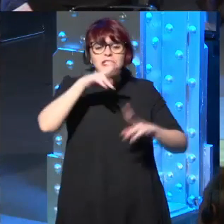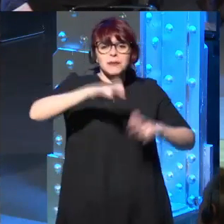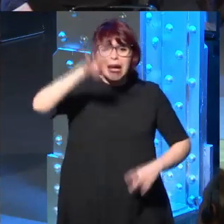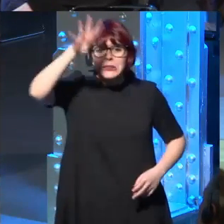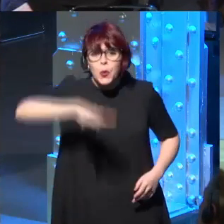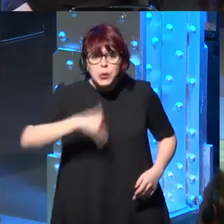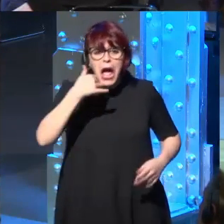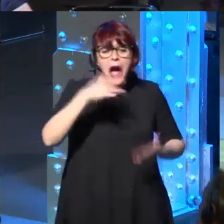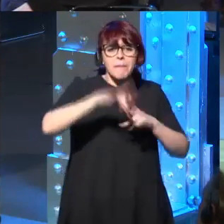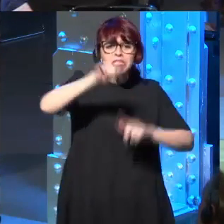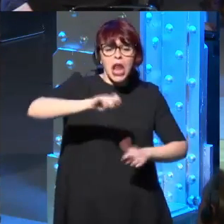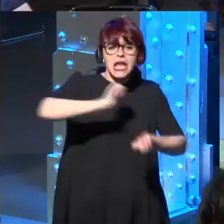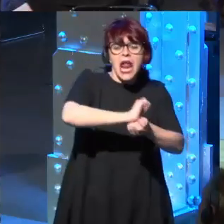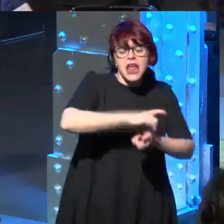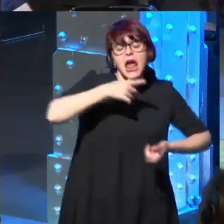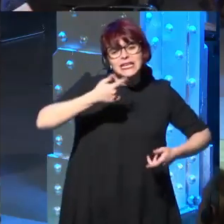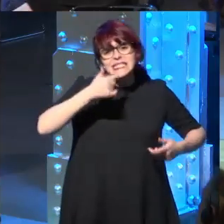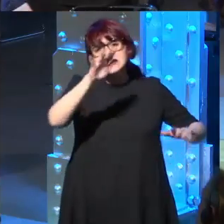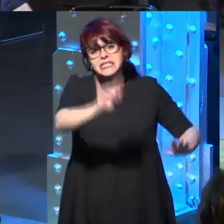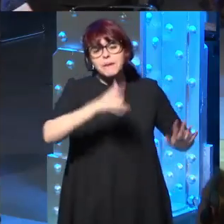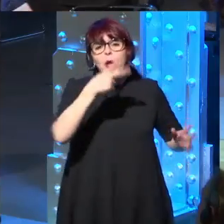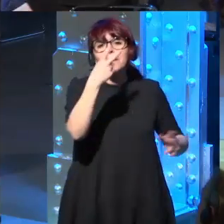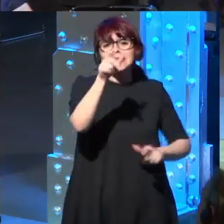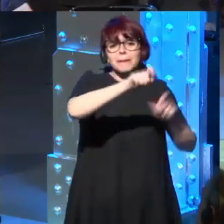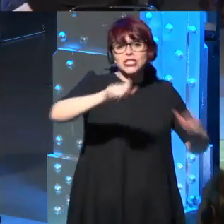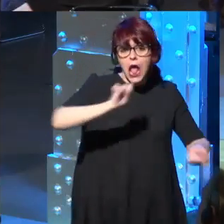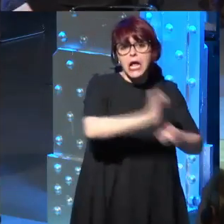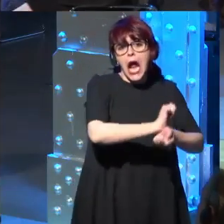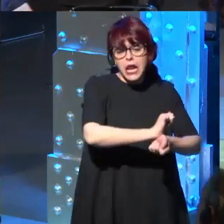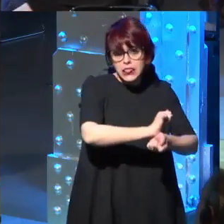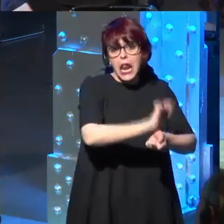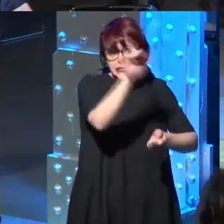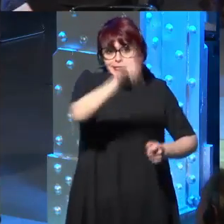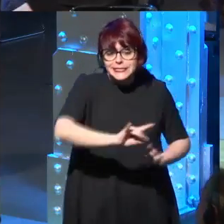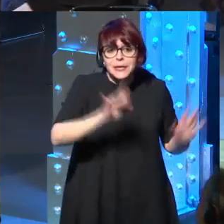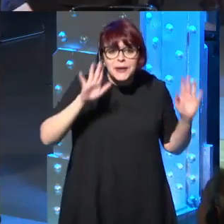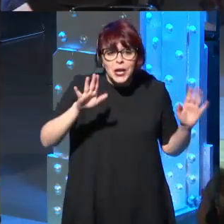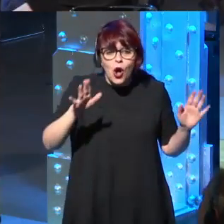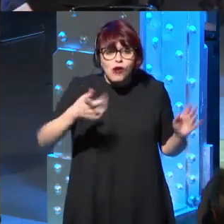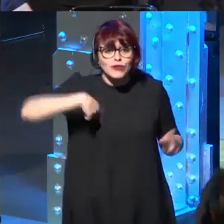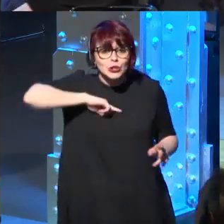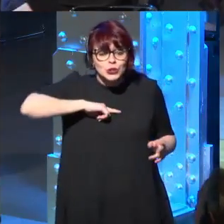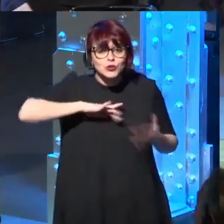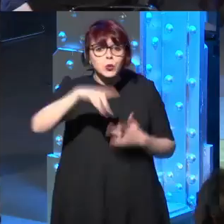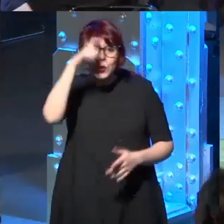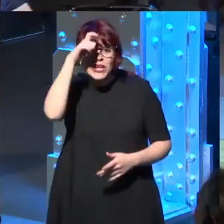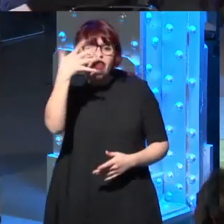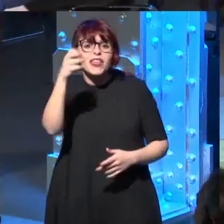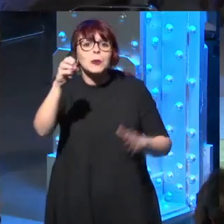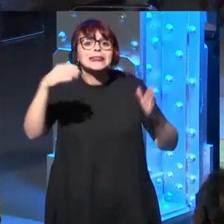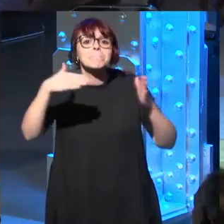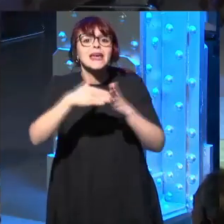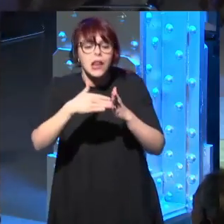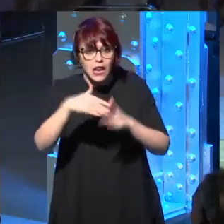they tell me, or 20 people are in jail, they tell me, and 50,000 people are in jail in Turkey.